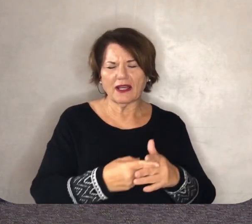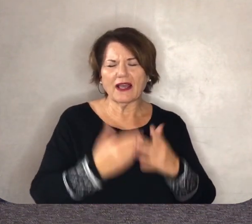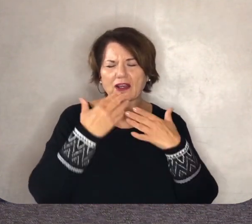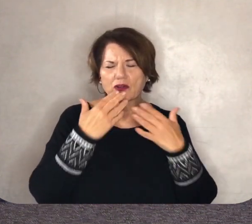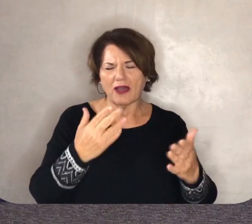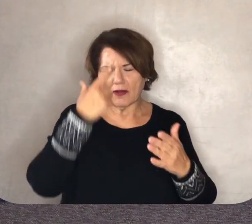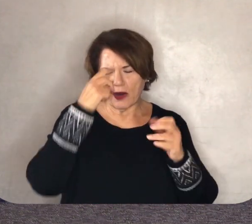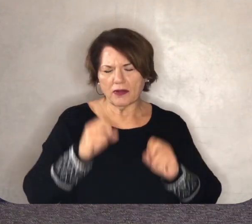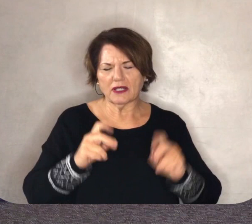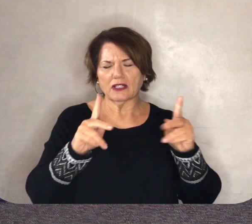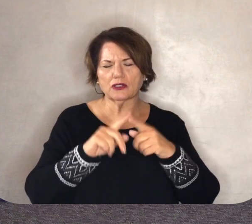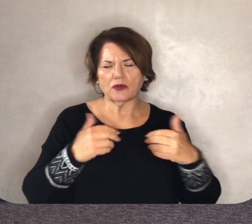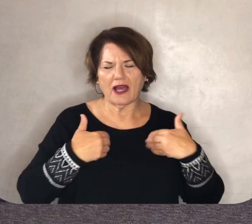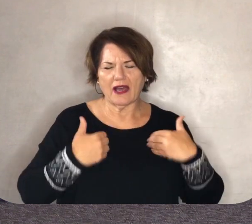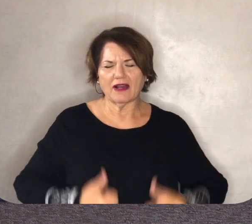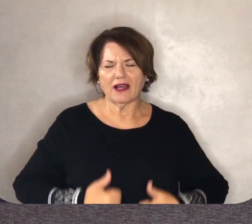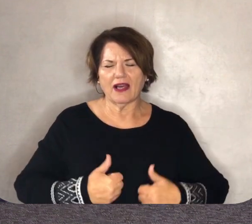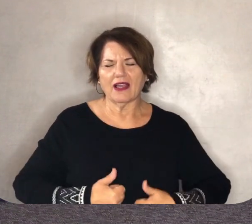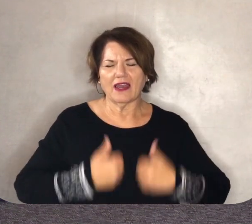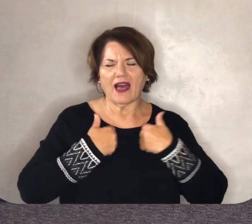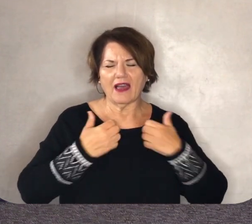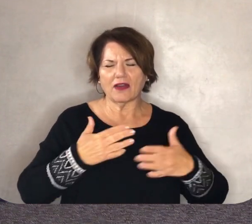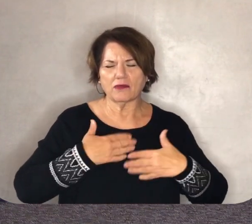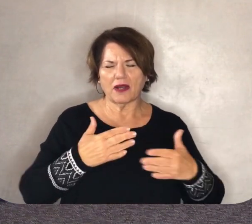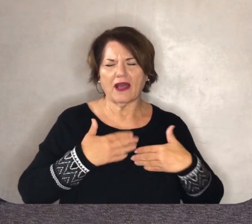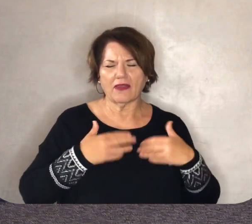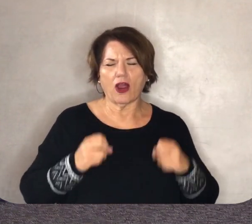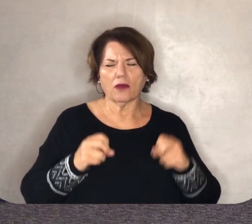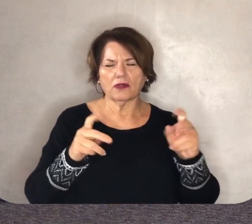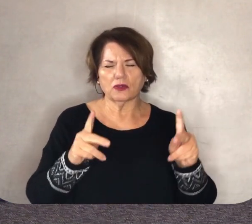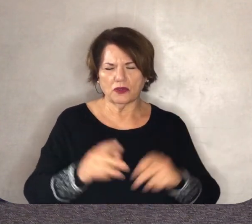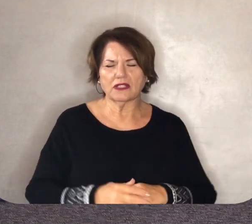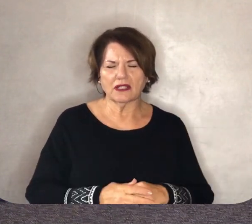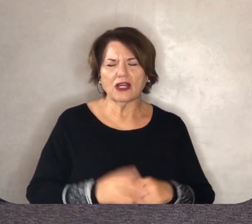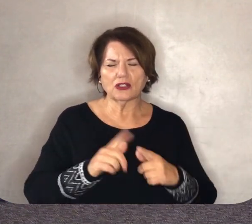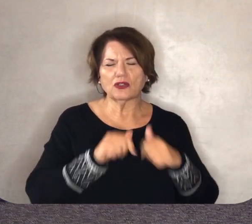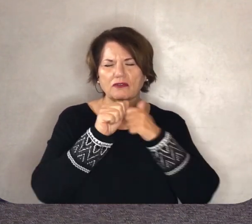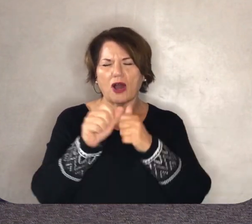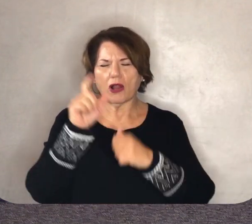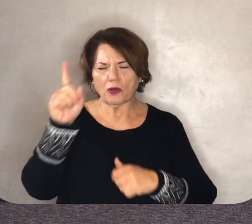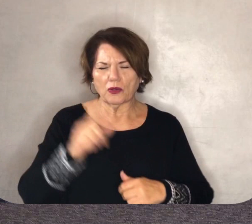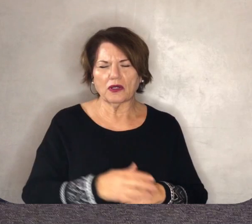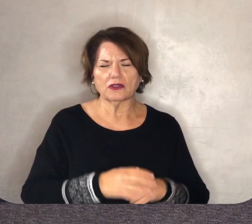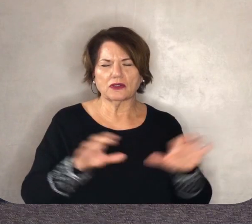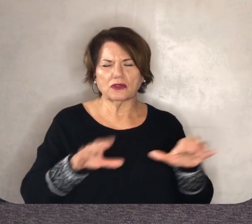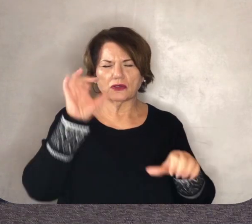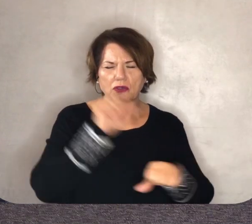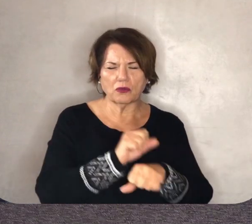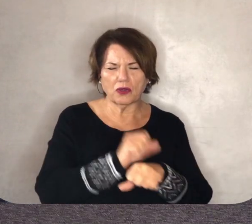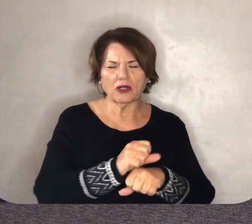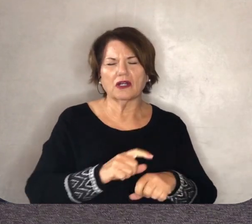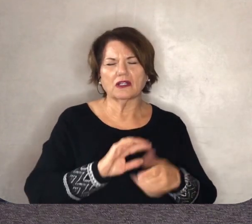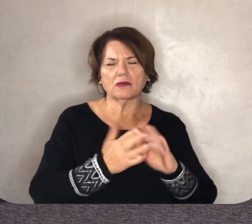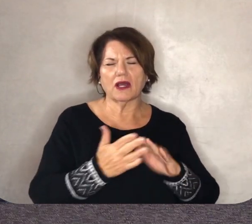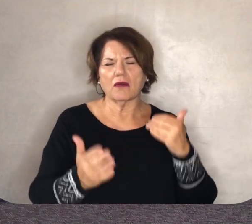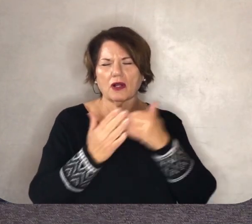a chance to have life and breath and the opportunity to follow you, to do your work, to draw closer